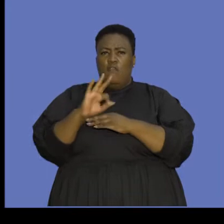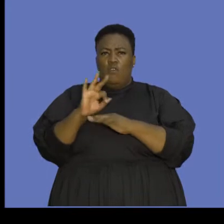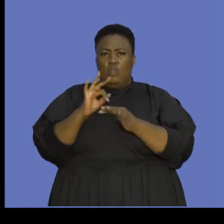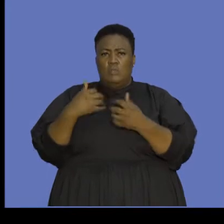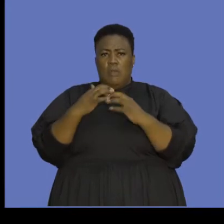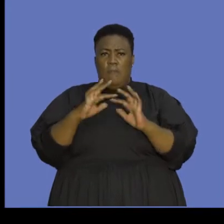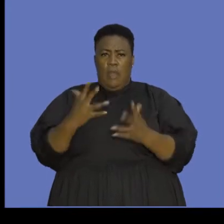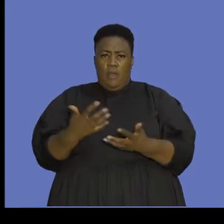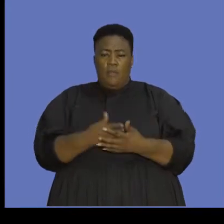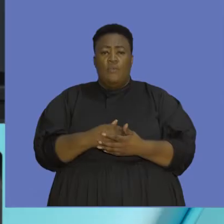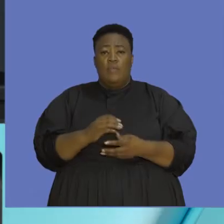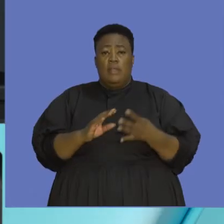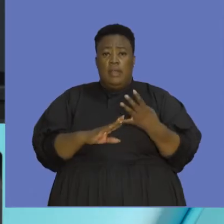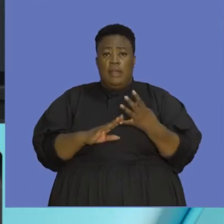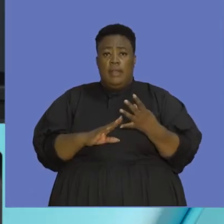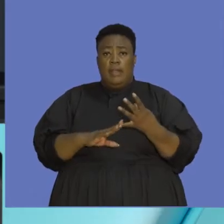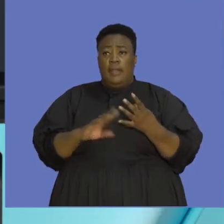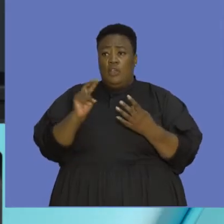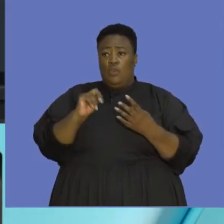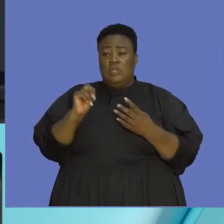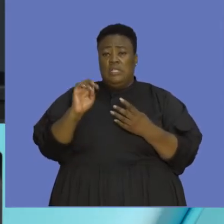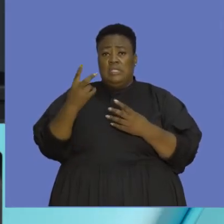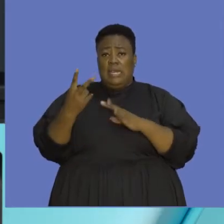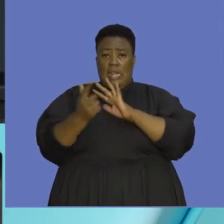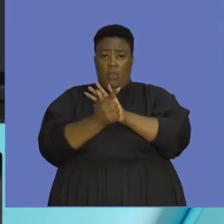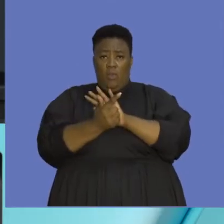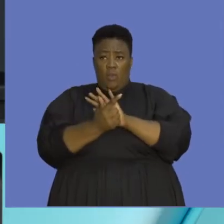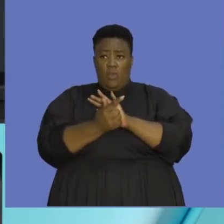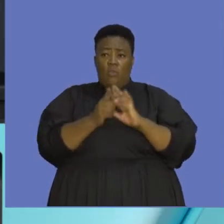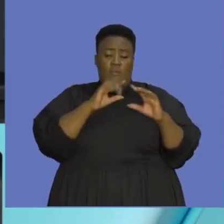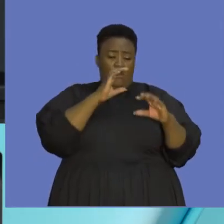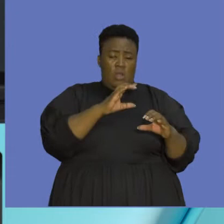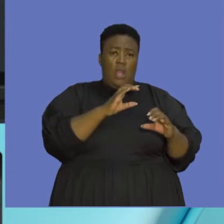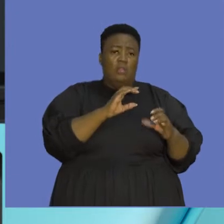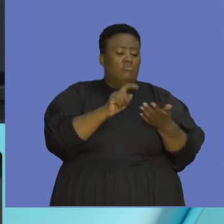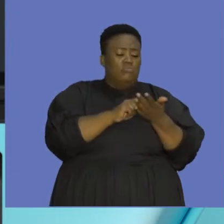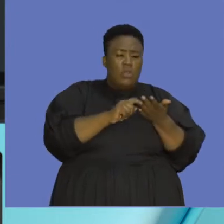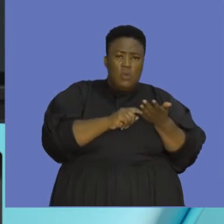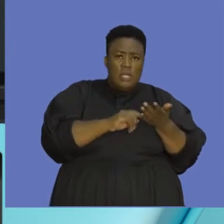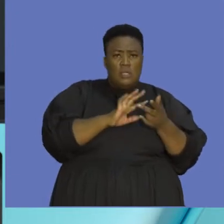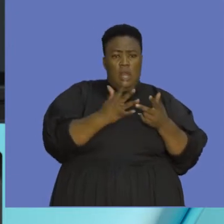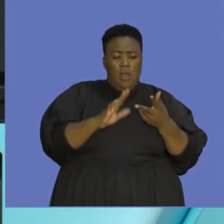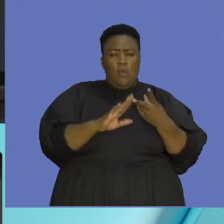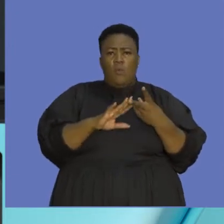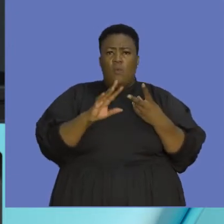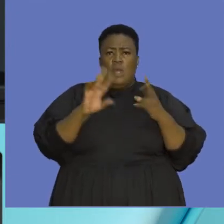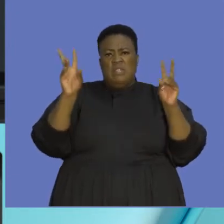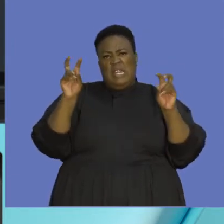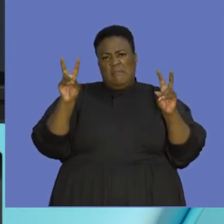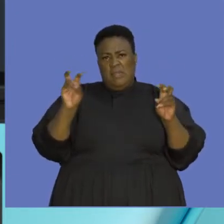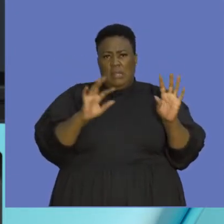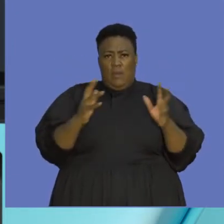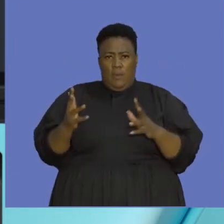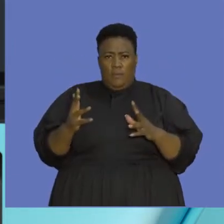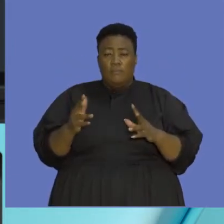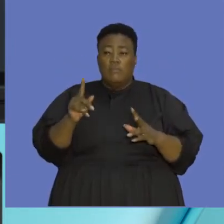to Newton's second law. So we're going to look at it in terms of an equation and a statement. Okay, and